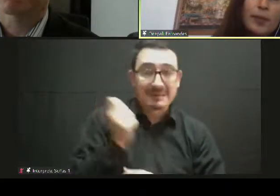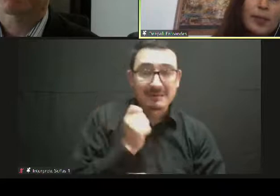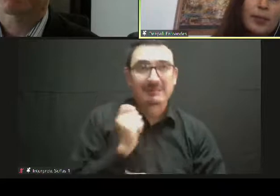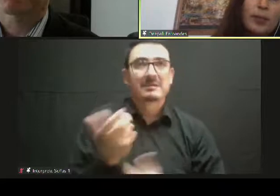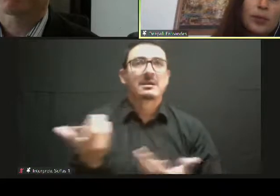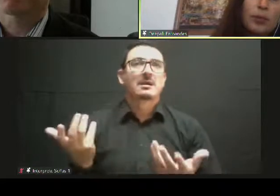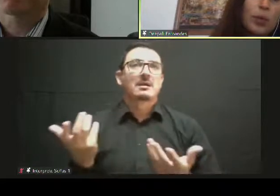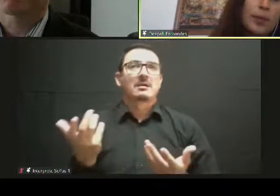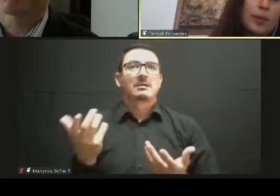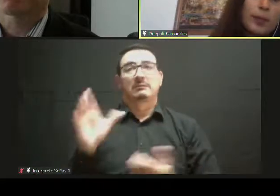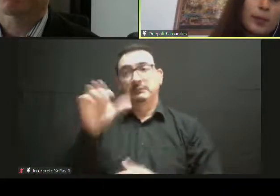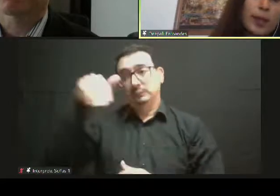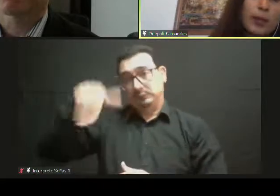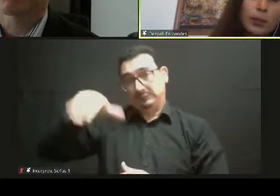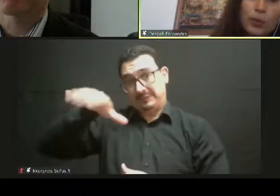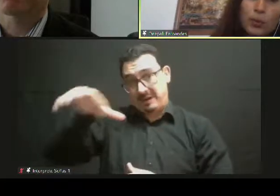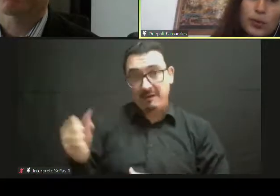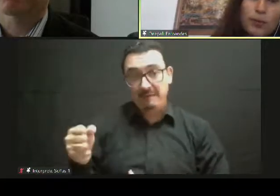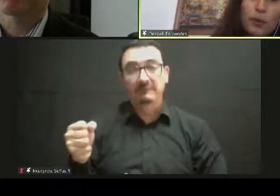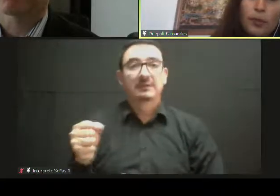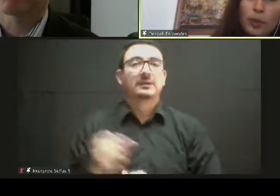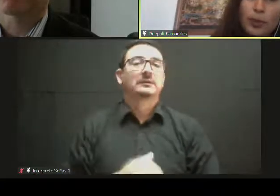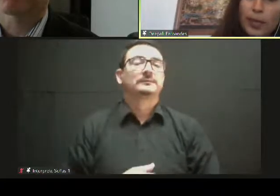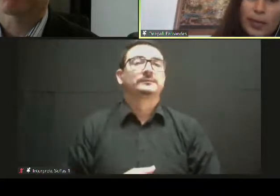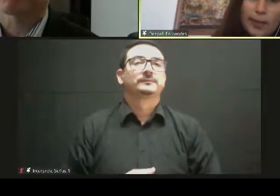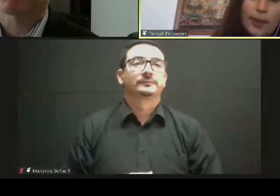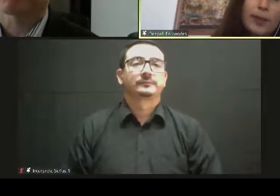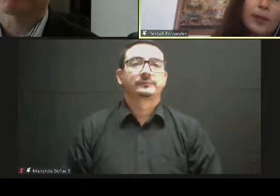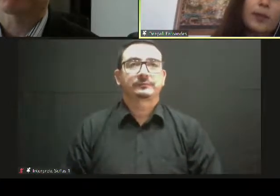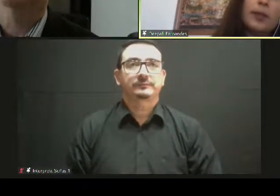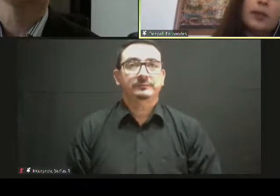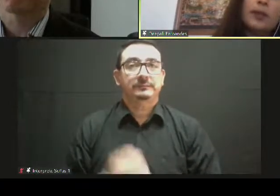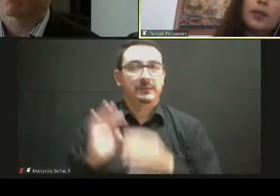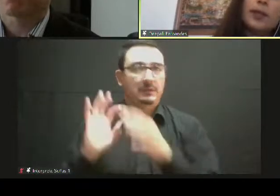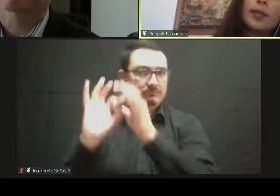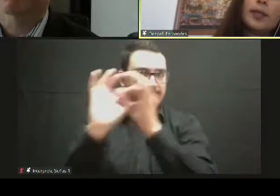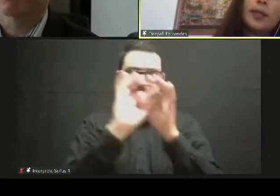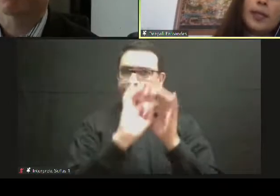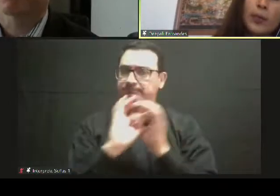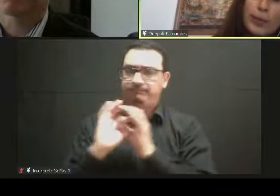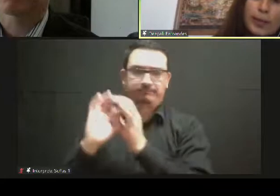business is linked to what has been outsourced from global clients, given the